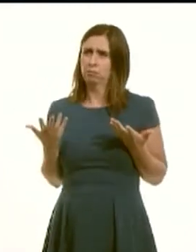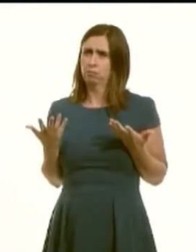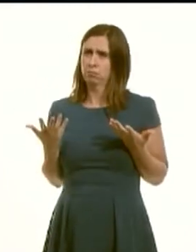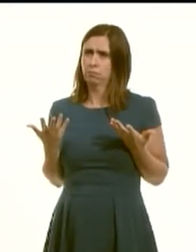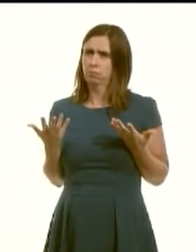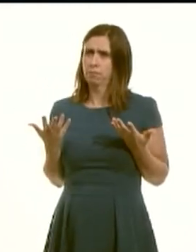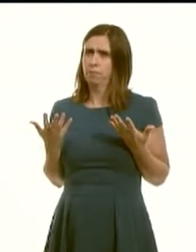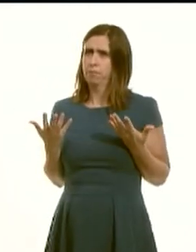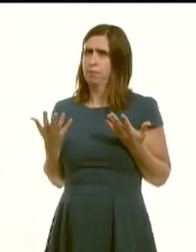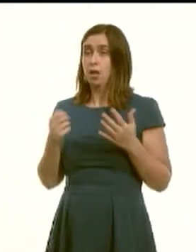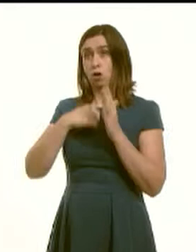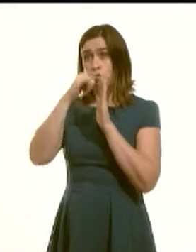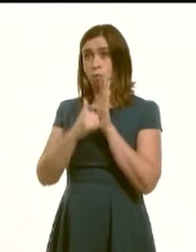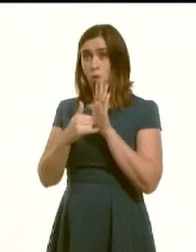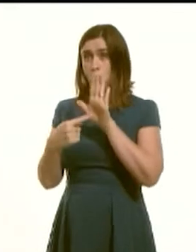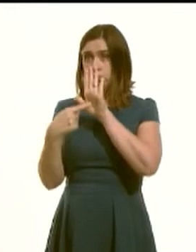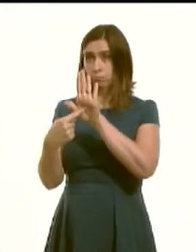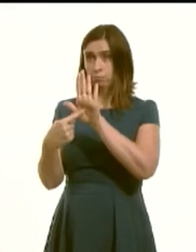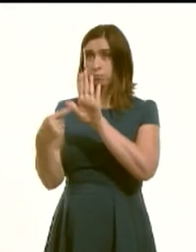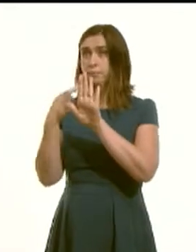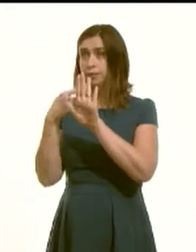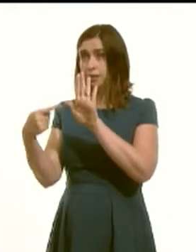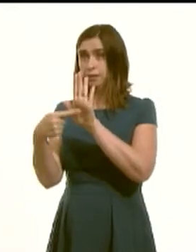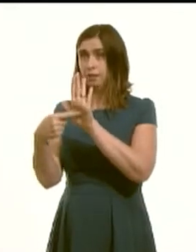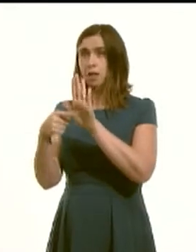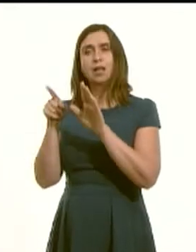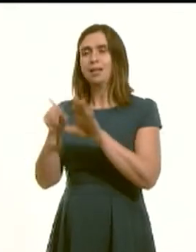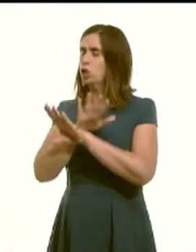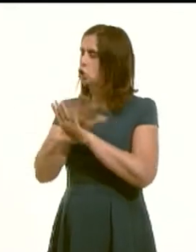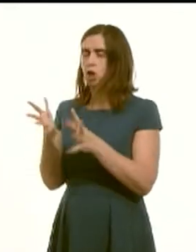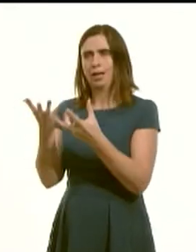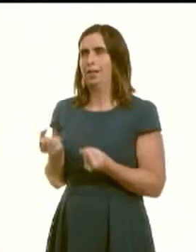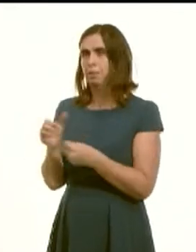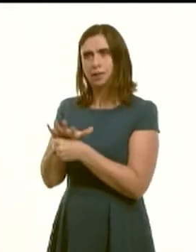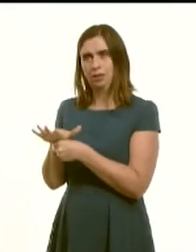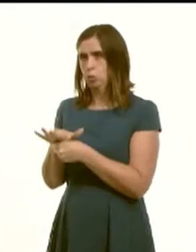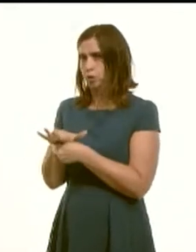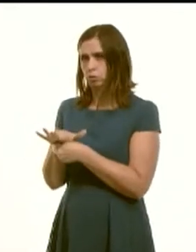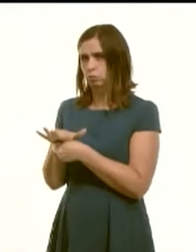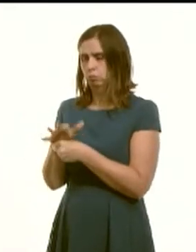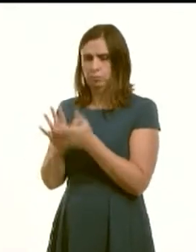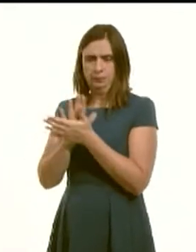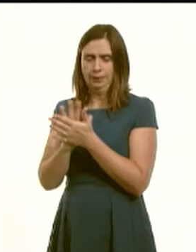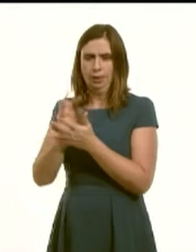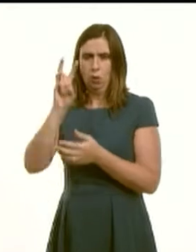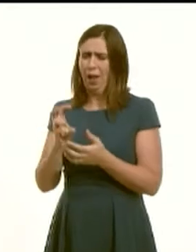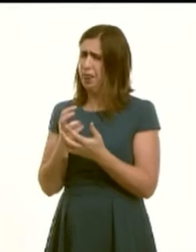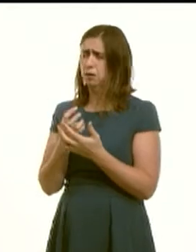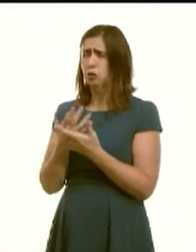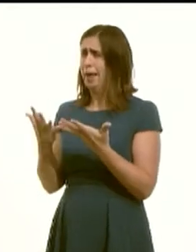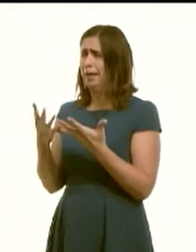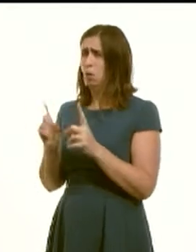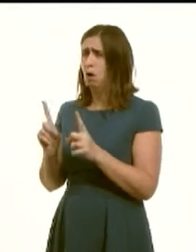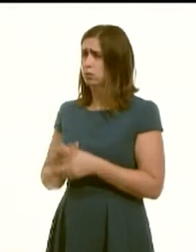the report says, and I quote, that situation is unacceptable and means that too many children in Wales are being let